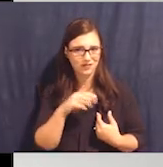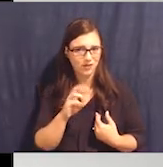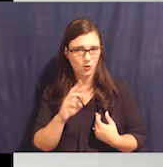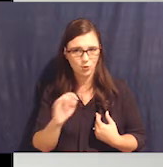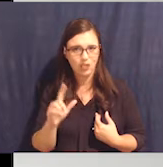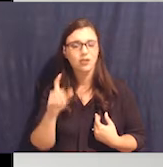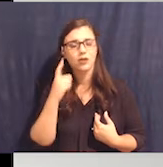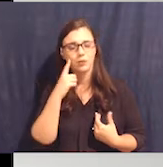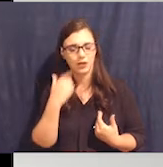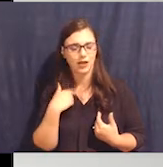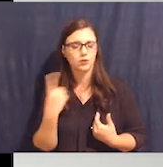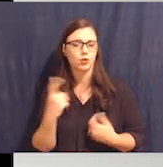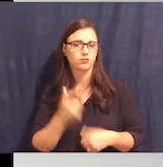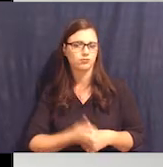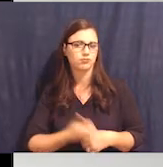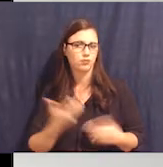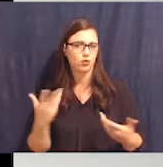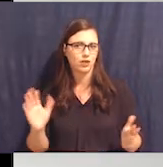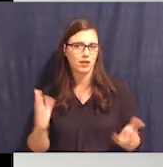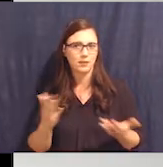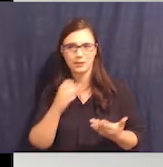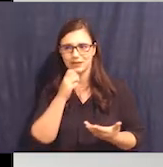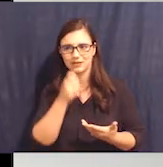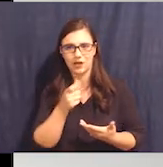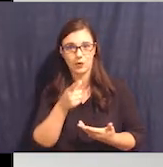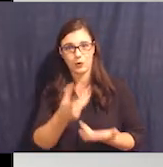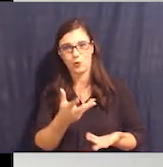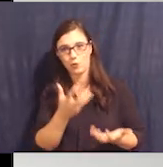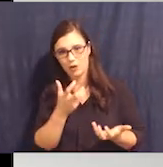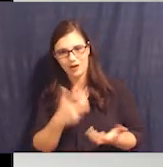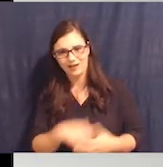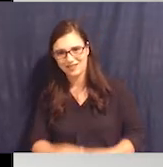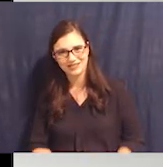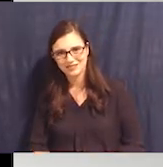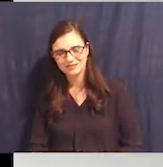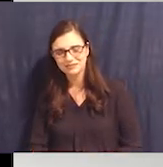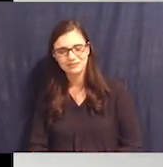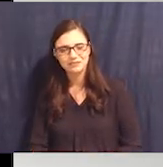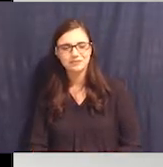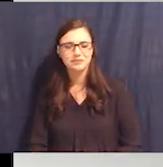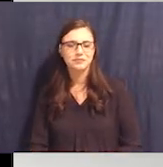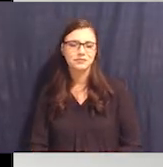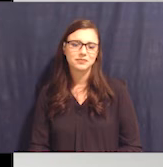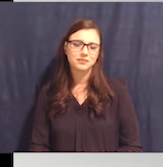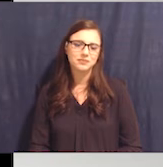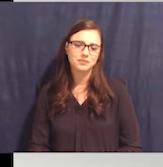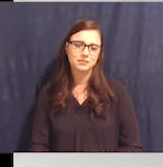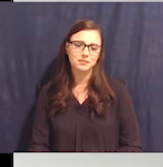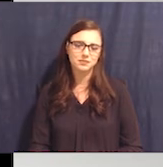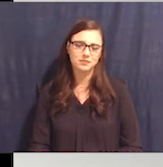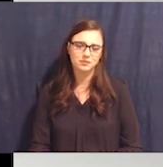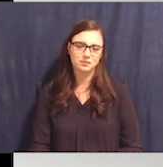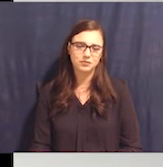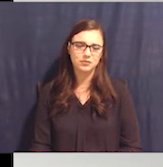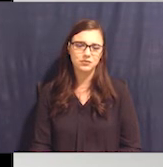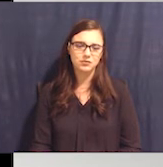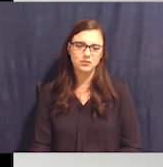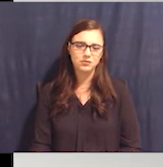a will, government has one for you, and it may not be what you need or want.